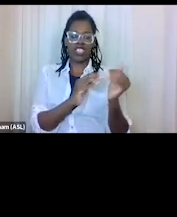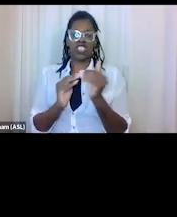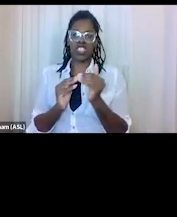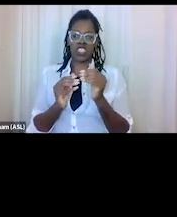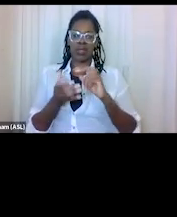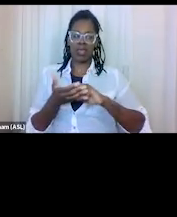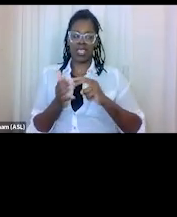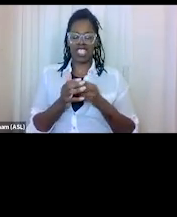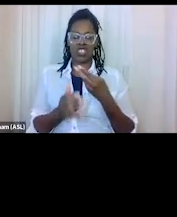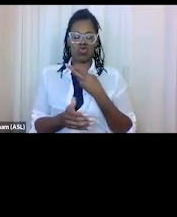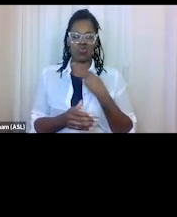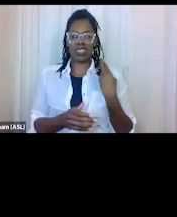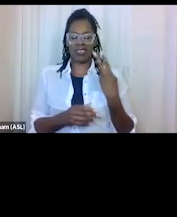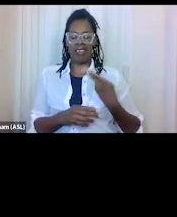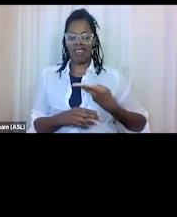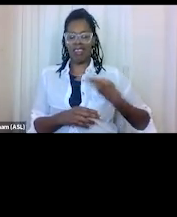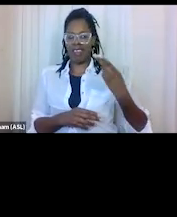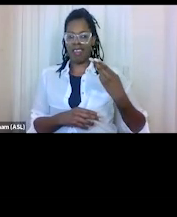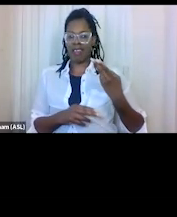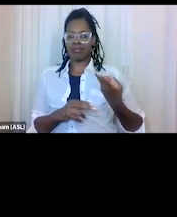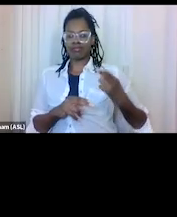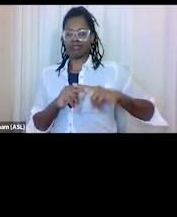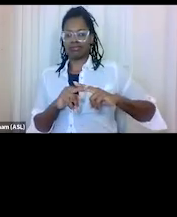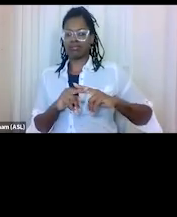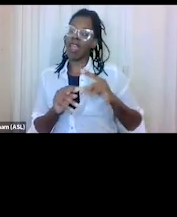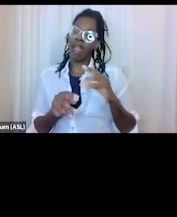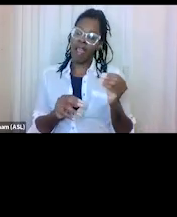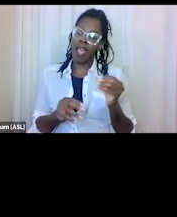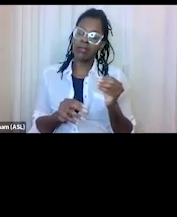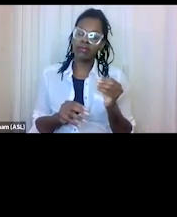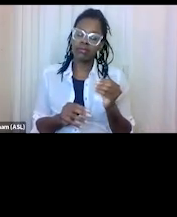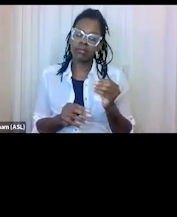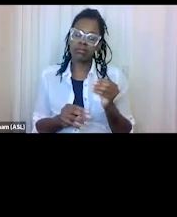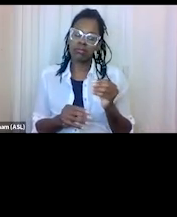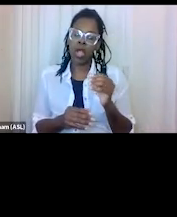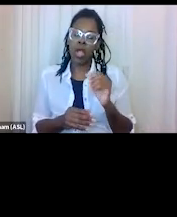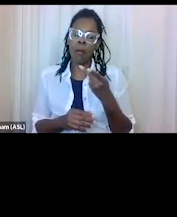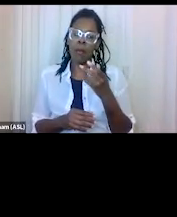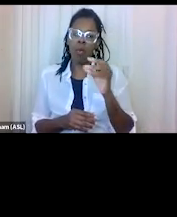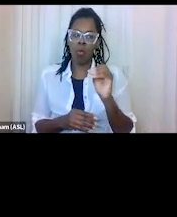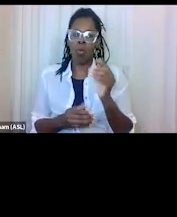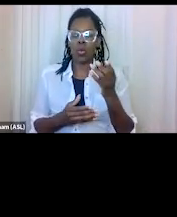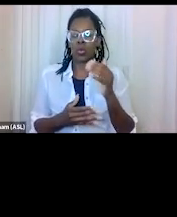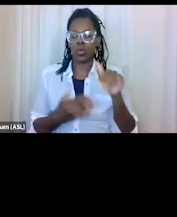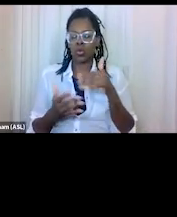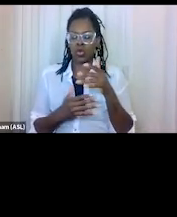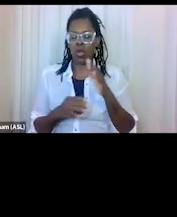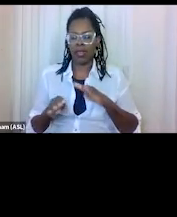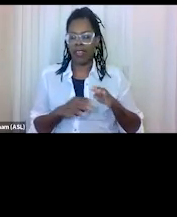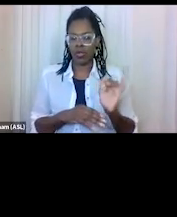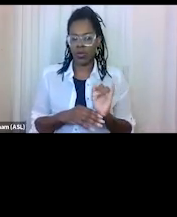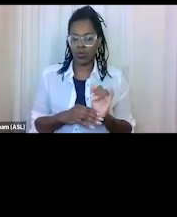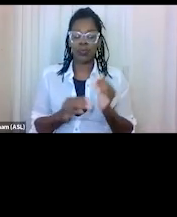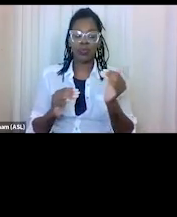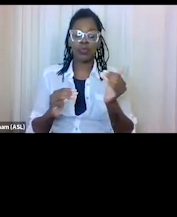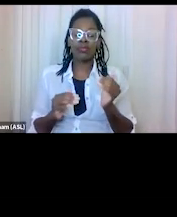use, just like it does with other risky behavior and pro-social behavior as well. So looking at some estimates here,